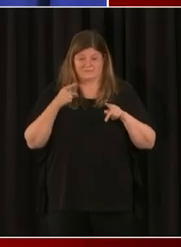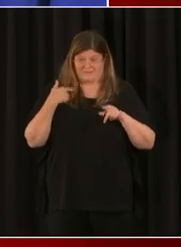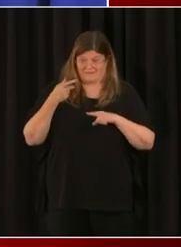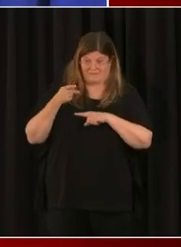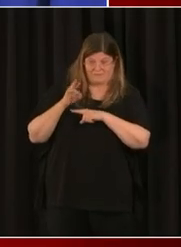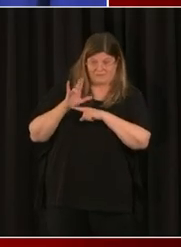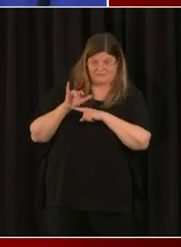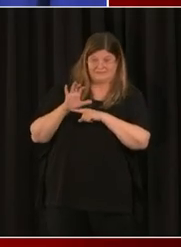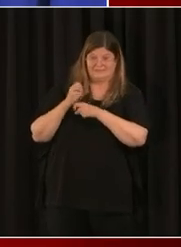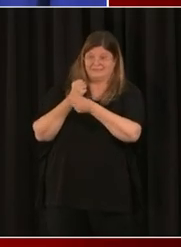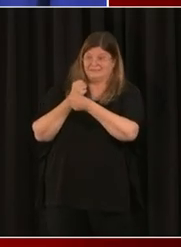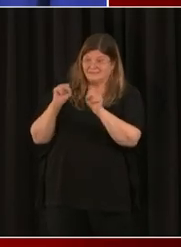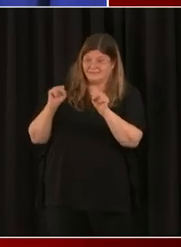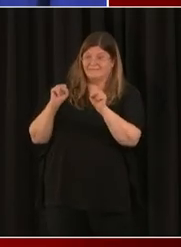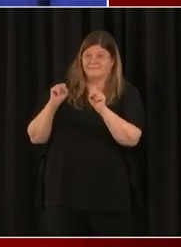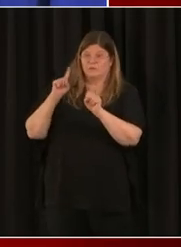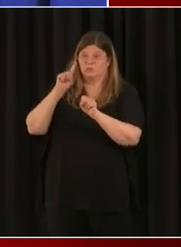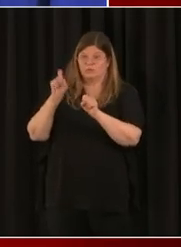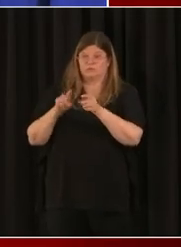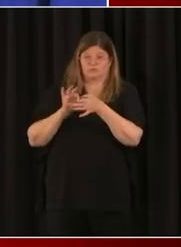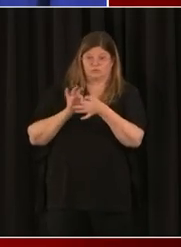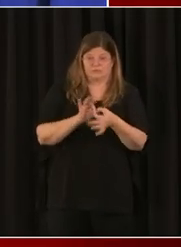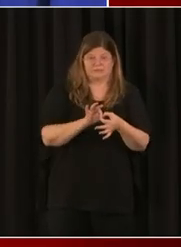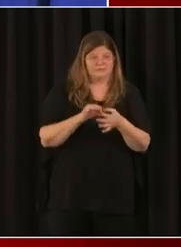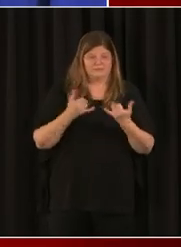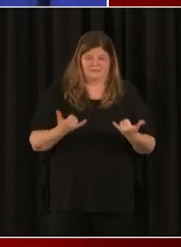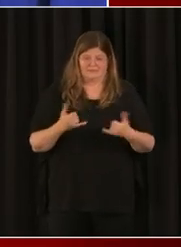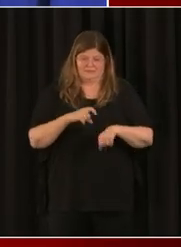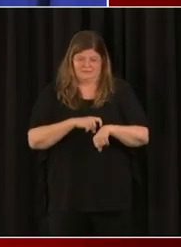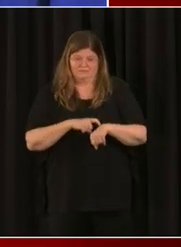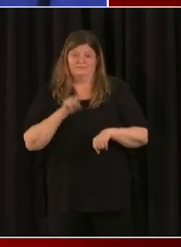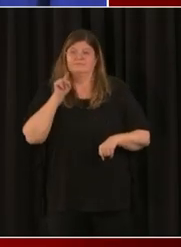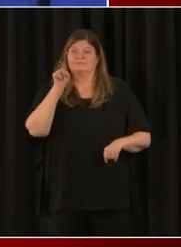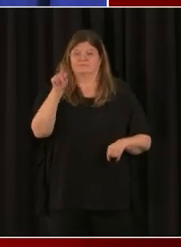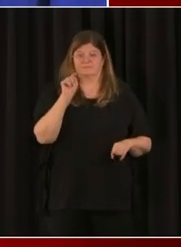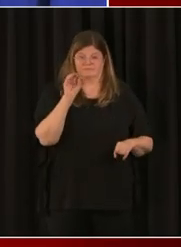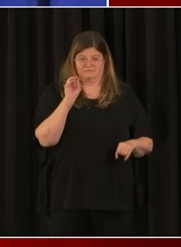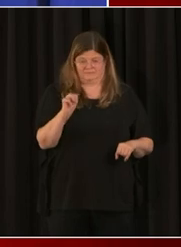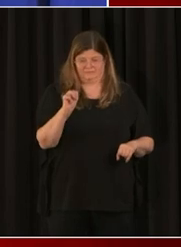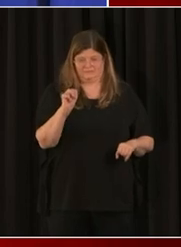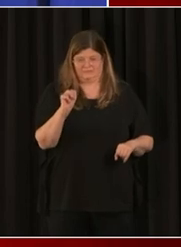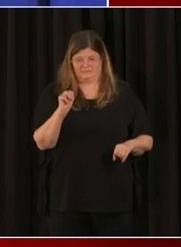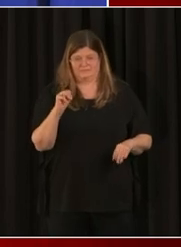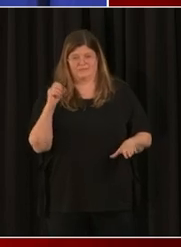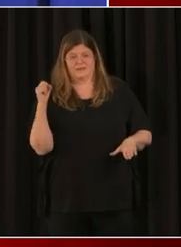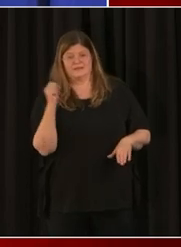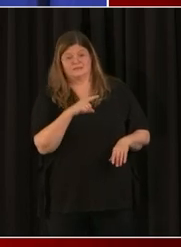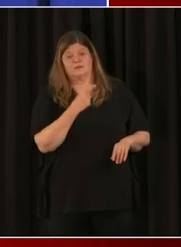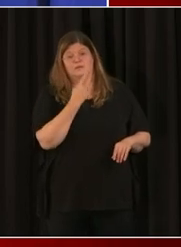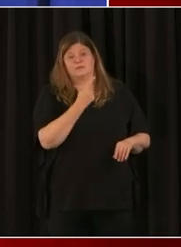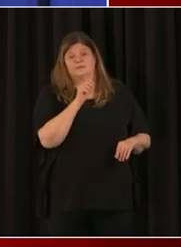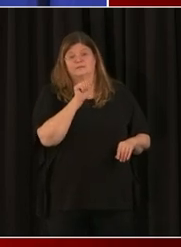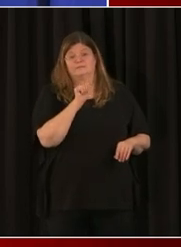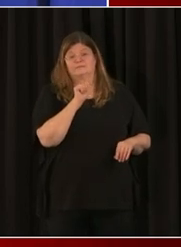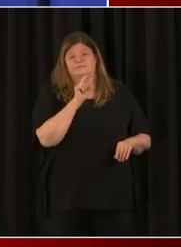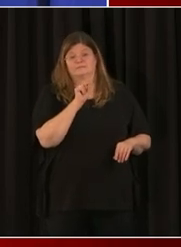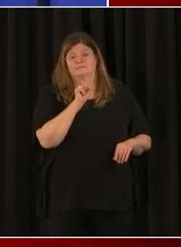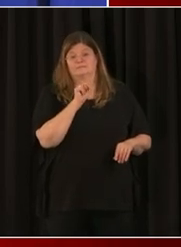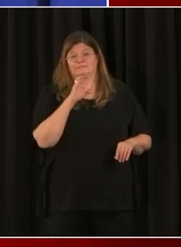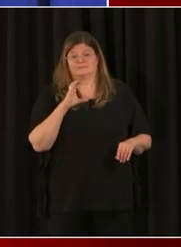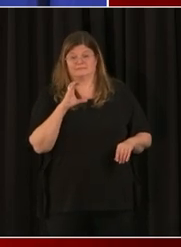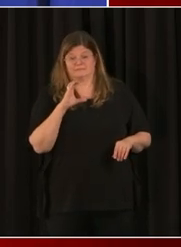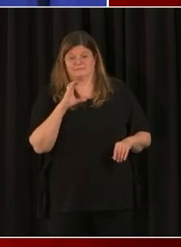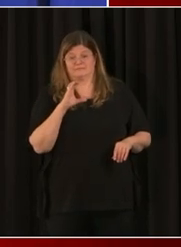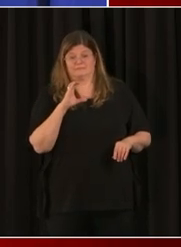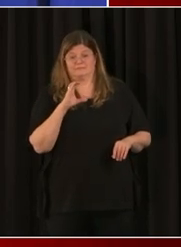safety questions, now is the time. Yes. Thank you, Mayor. An ANC person just texted